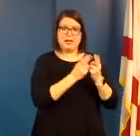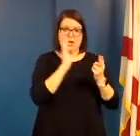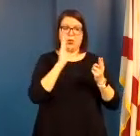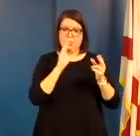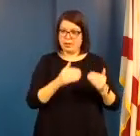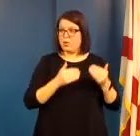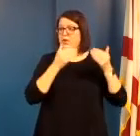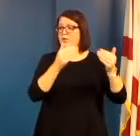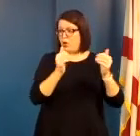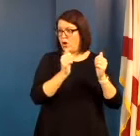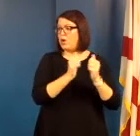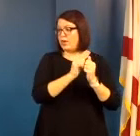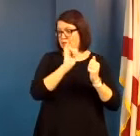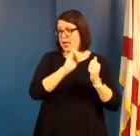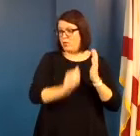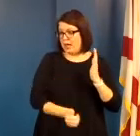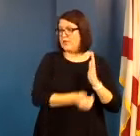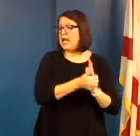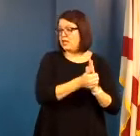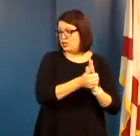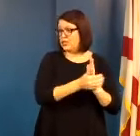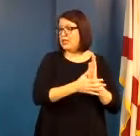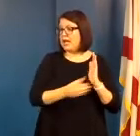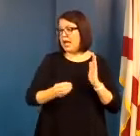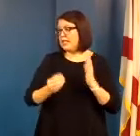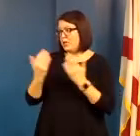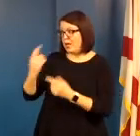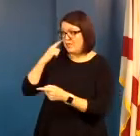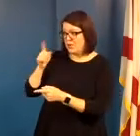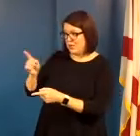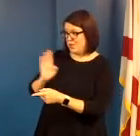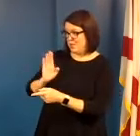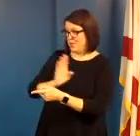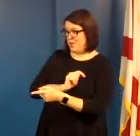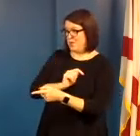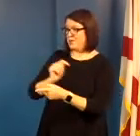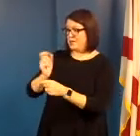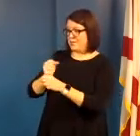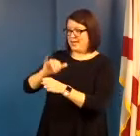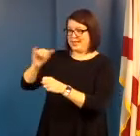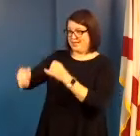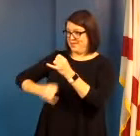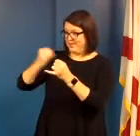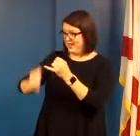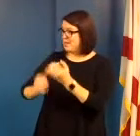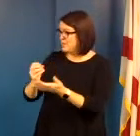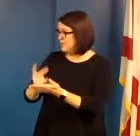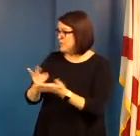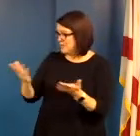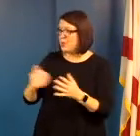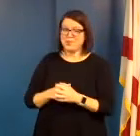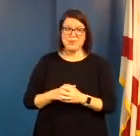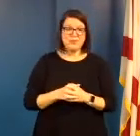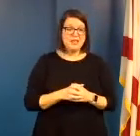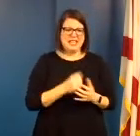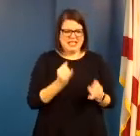end, and then the board moving forward with final approval. So we'll get that information out when we get